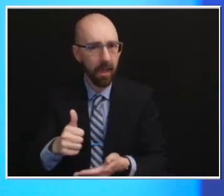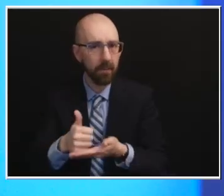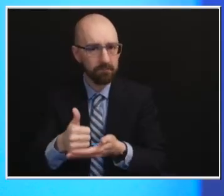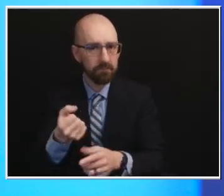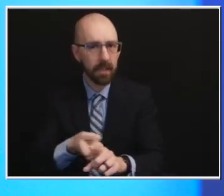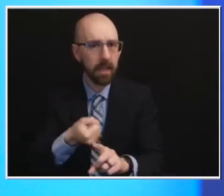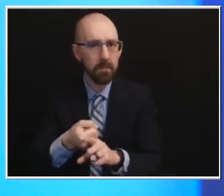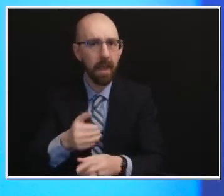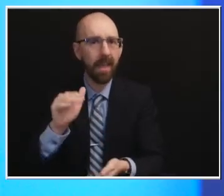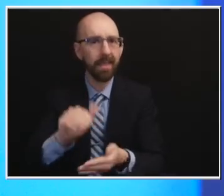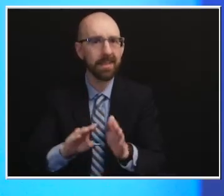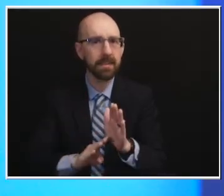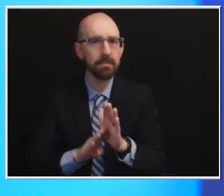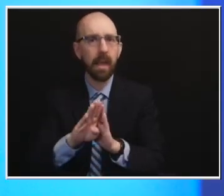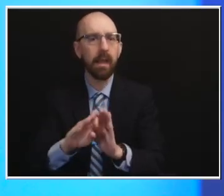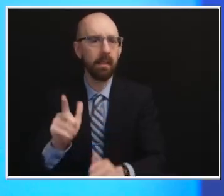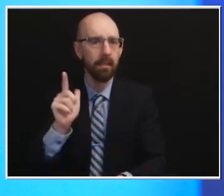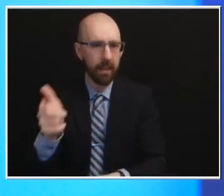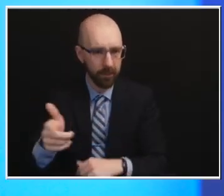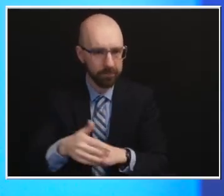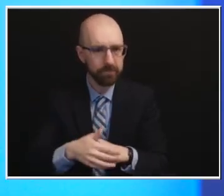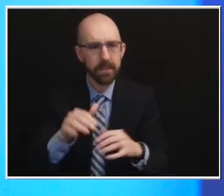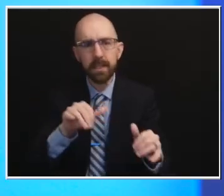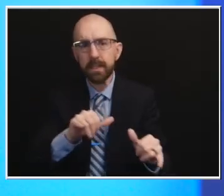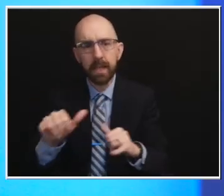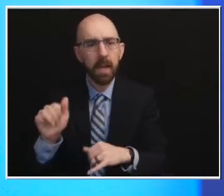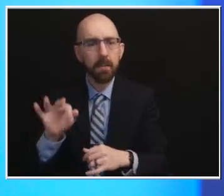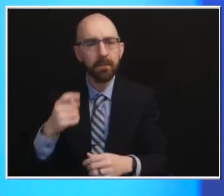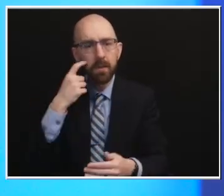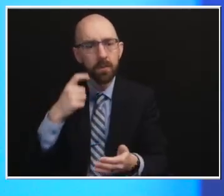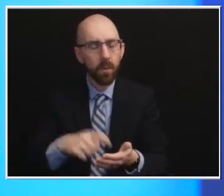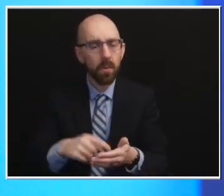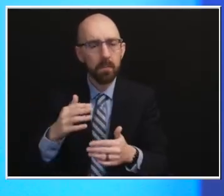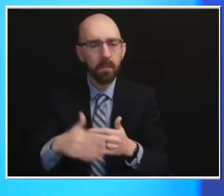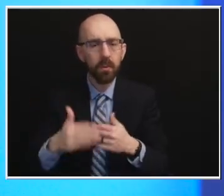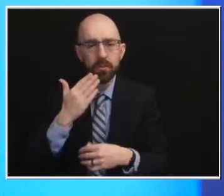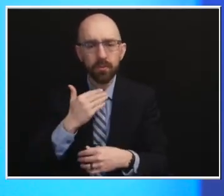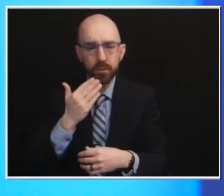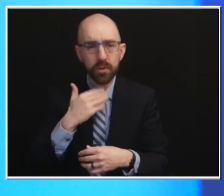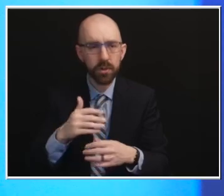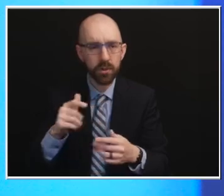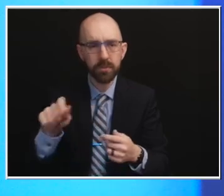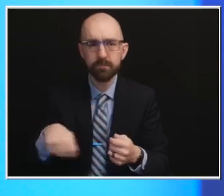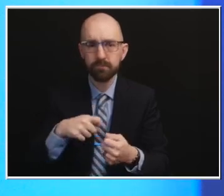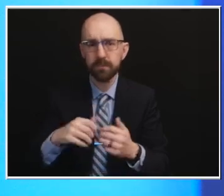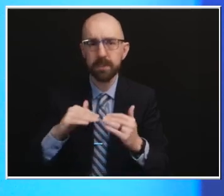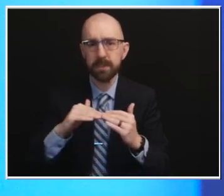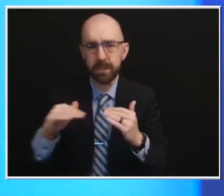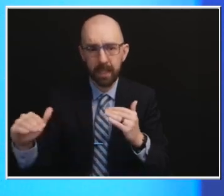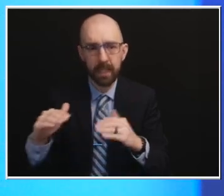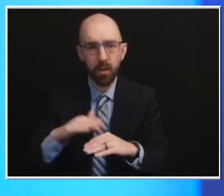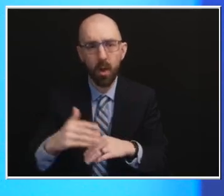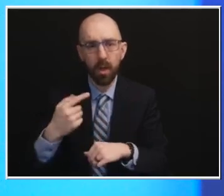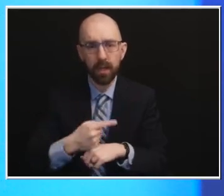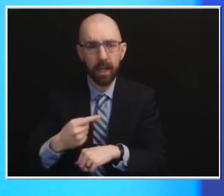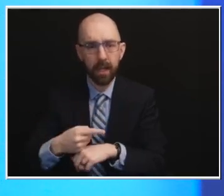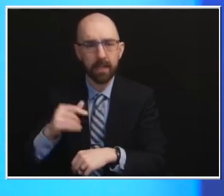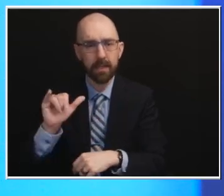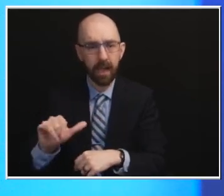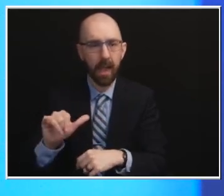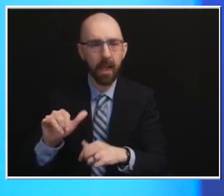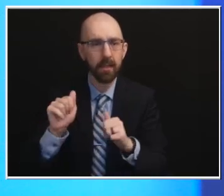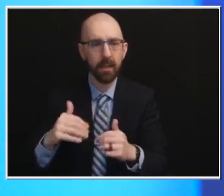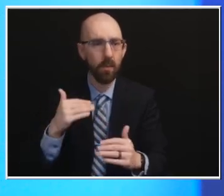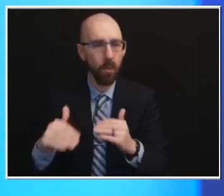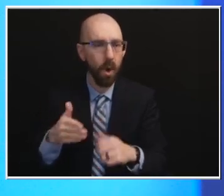in the future. And then in the same way, if you notice that your blood sugars are particularly steady on days that you can take a walk after dinner